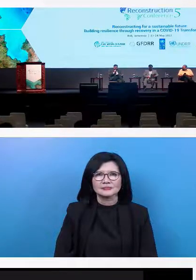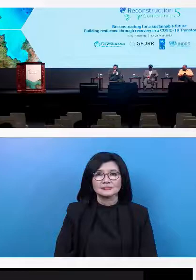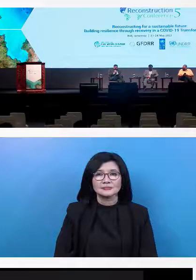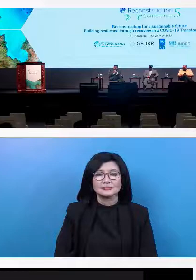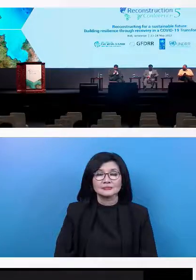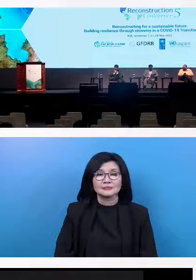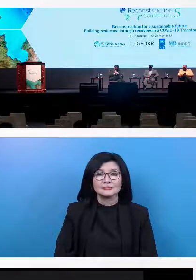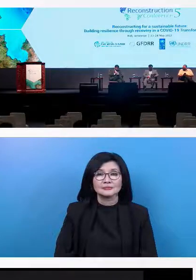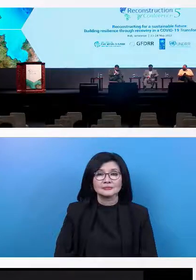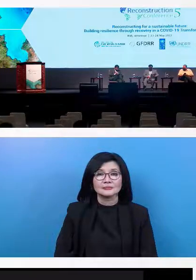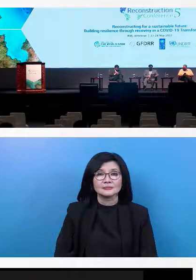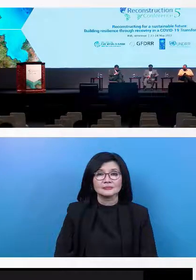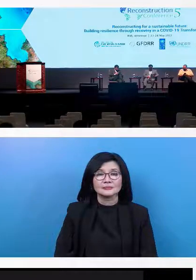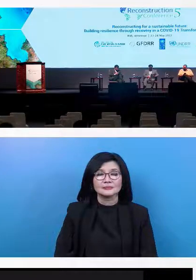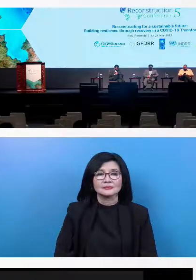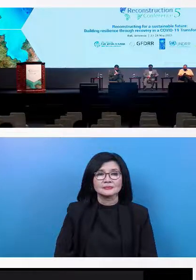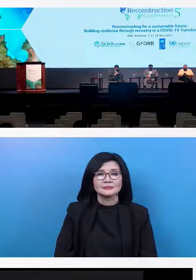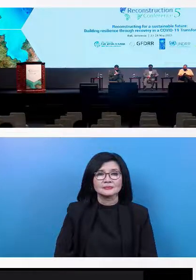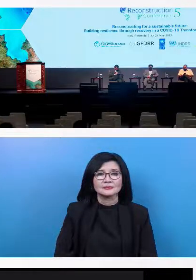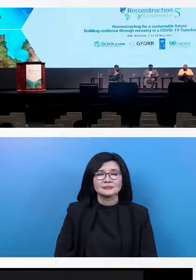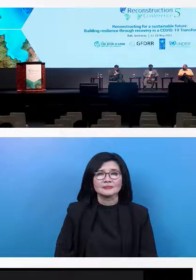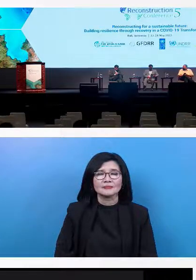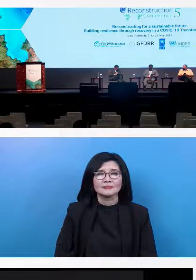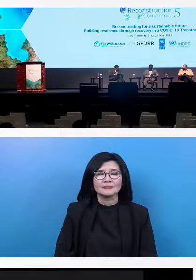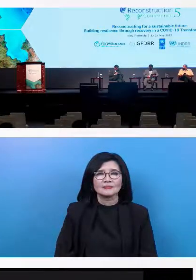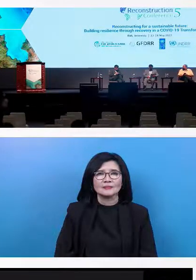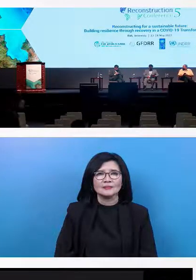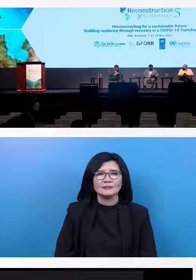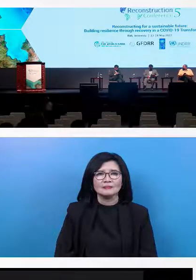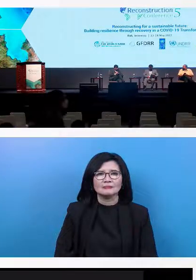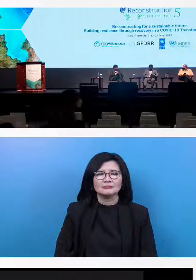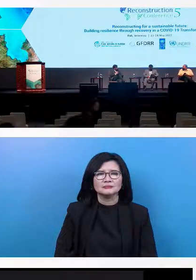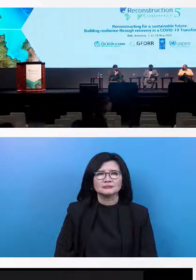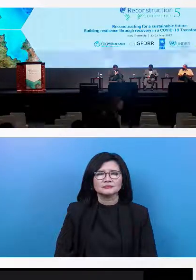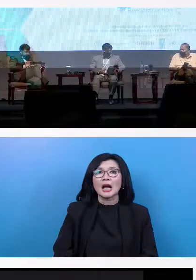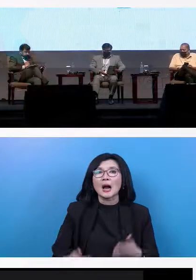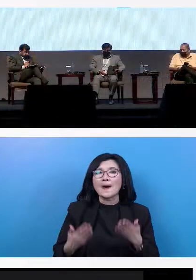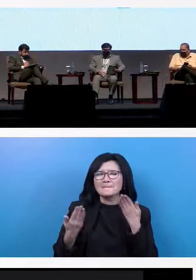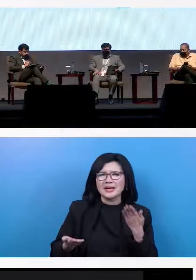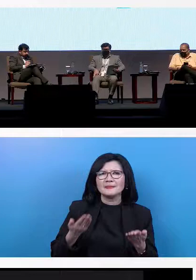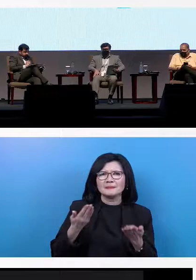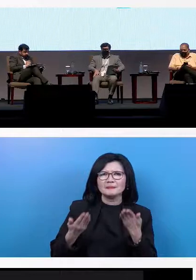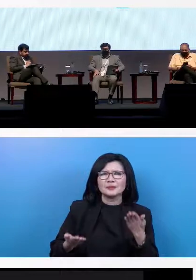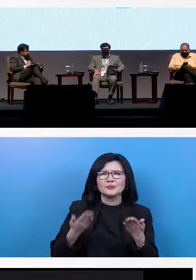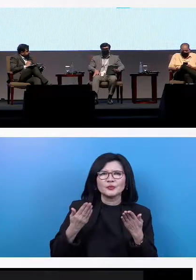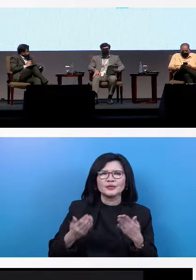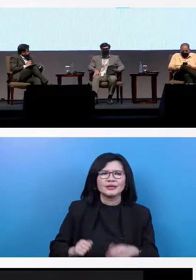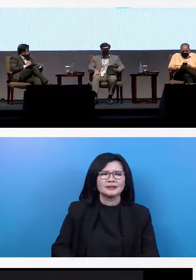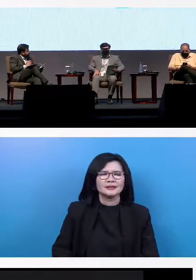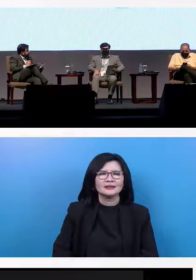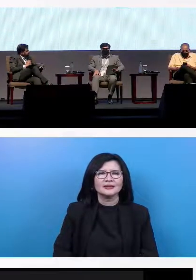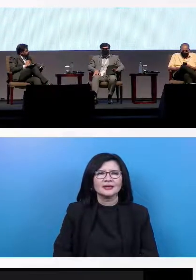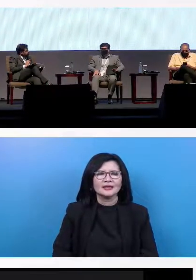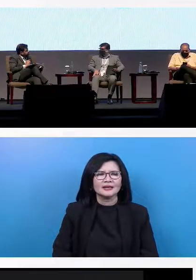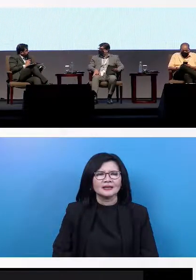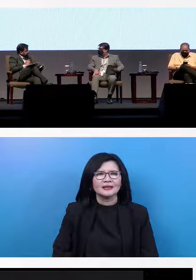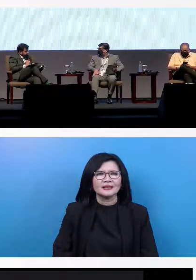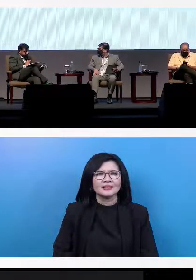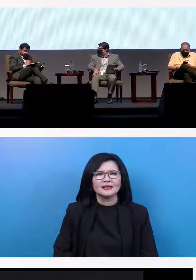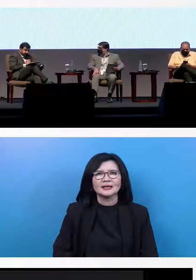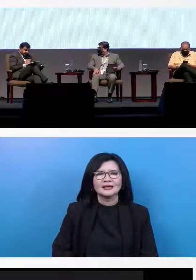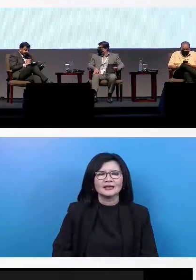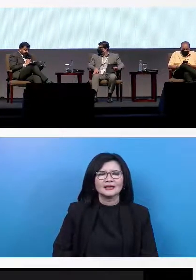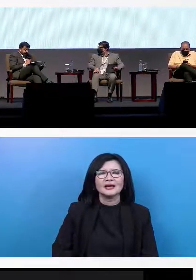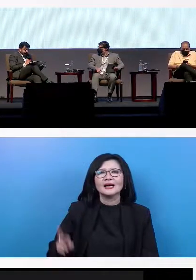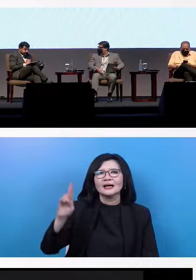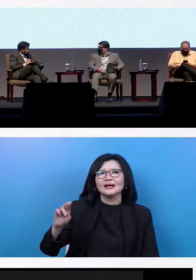Am I audible? Thank you. So maybe Ranjit, while you are online with us and bearing to